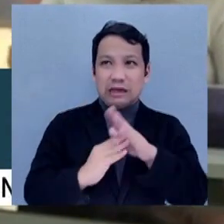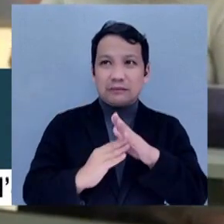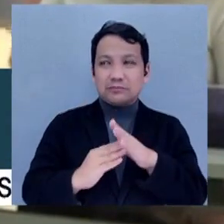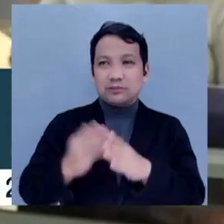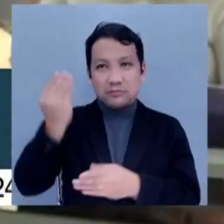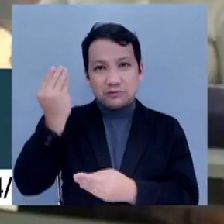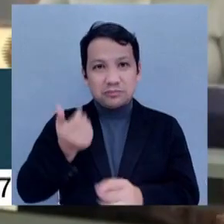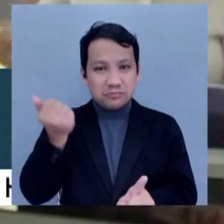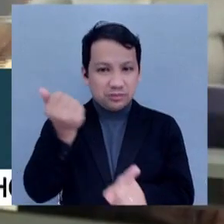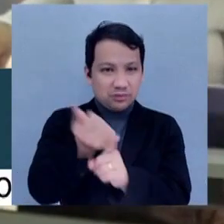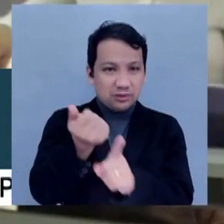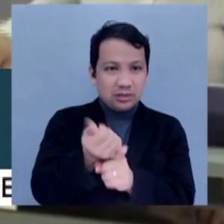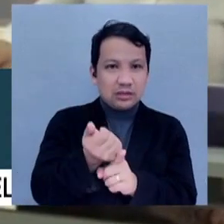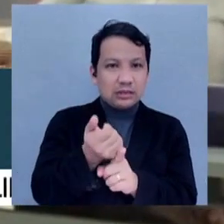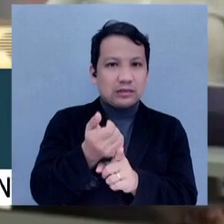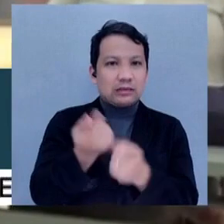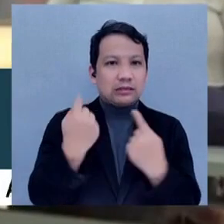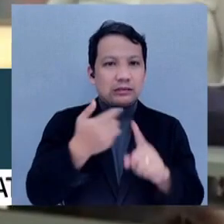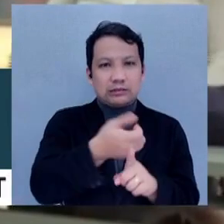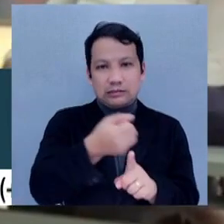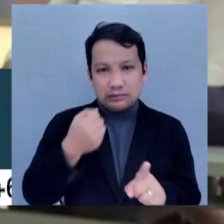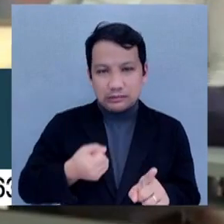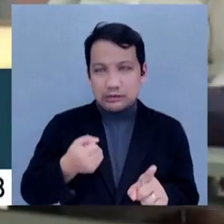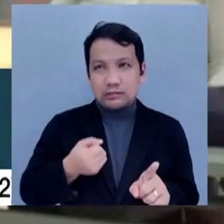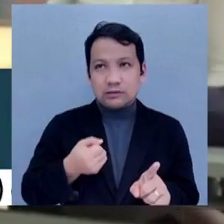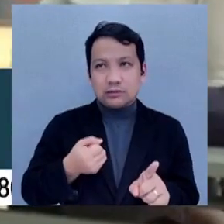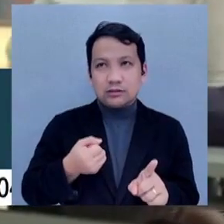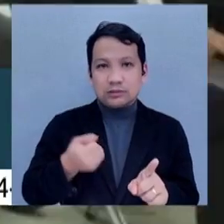the hackers came in,